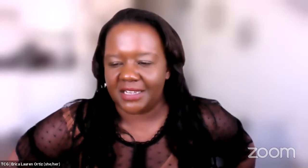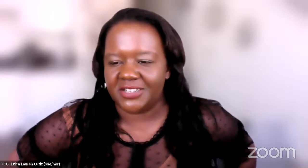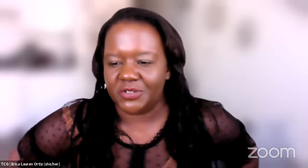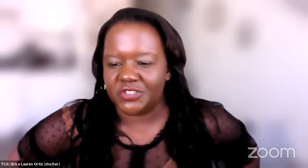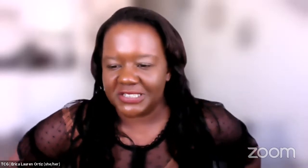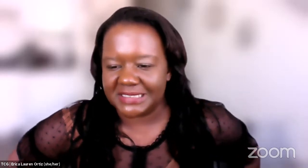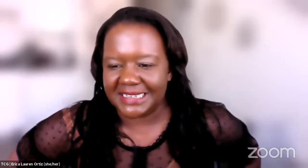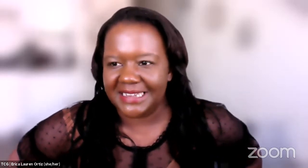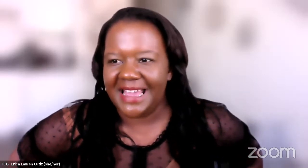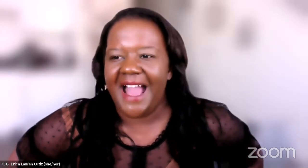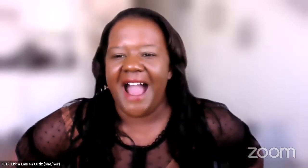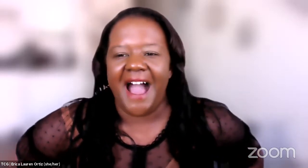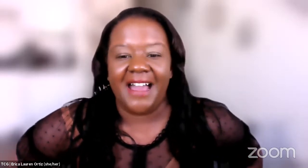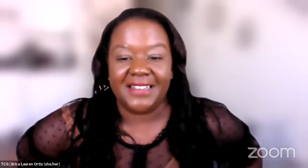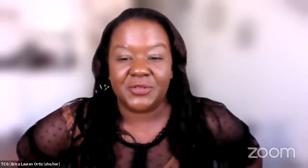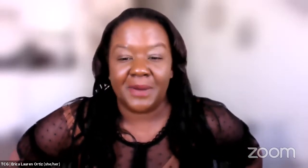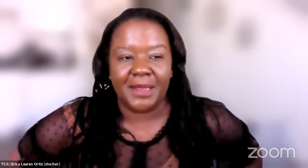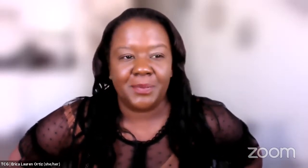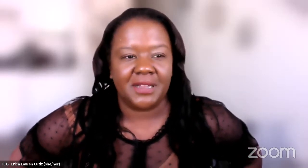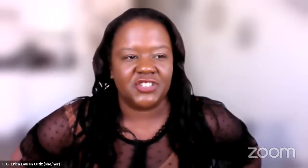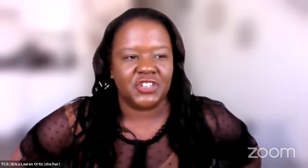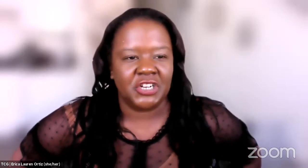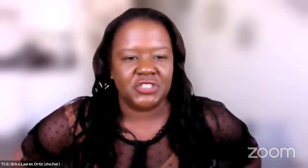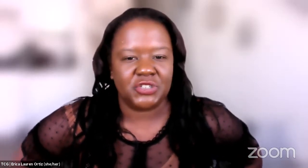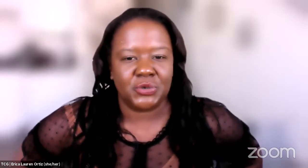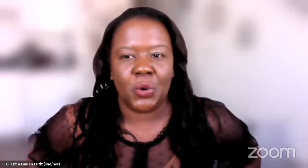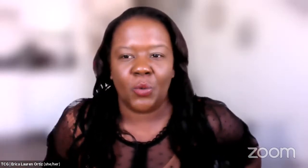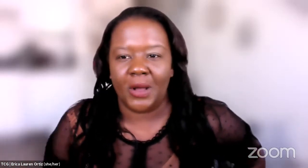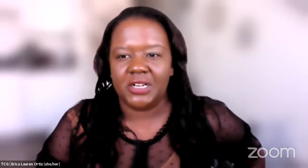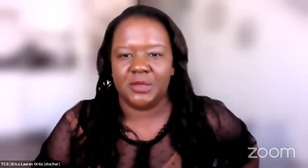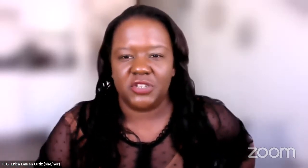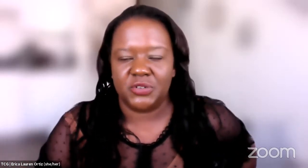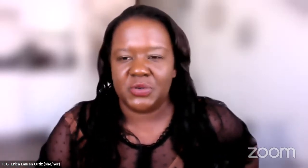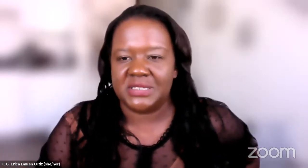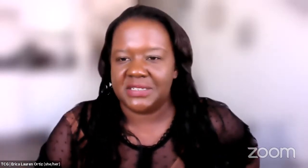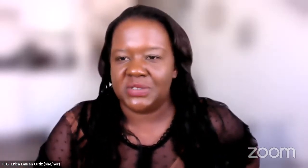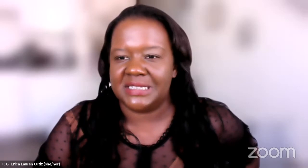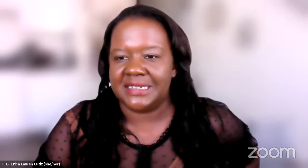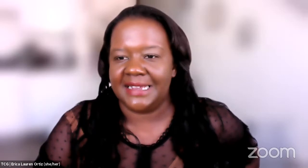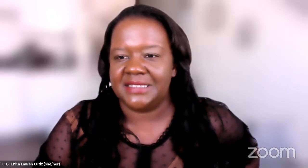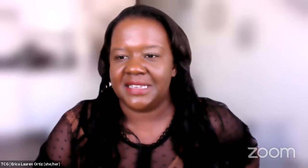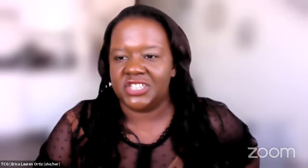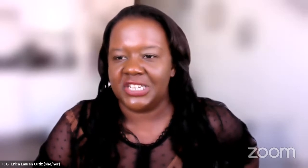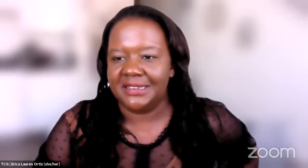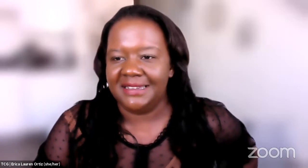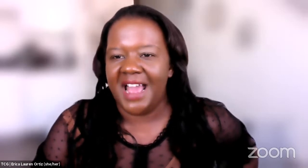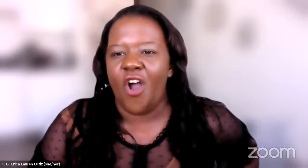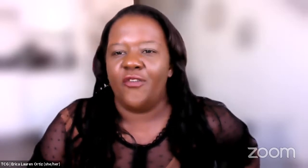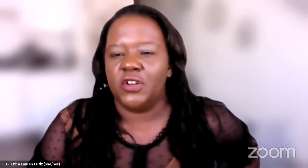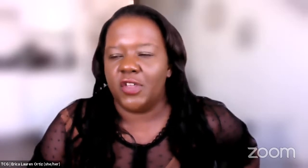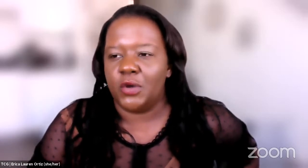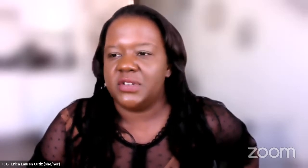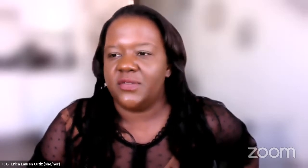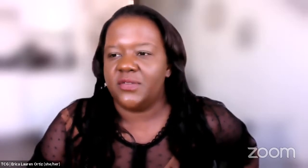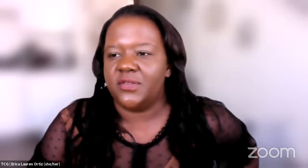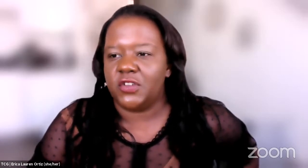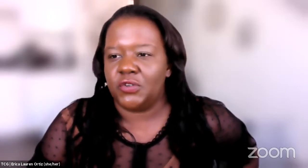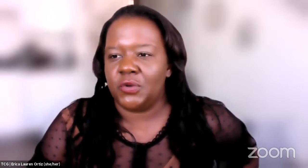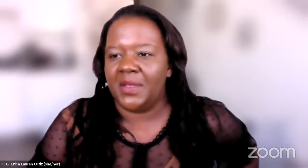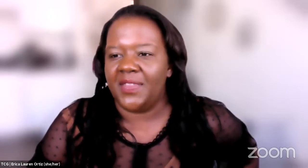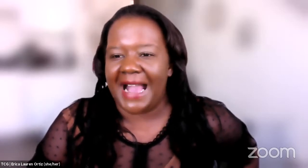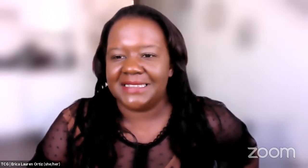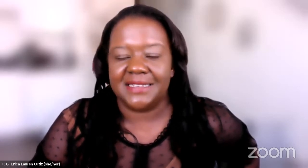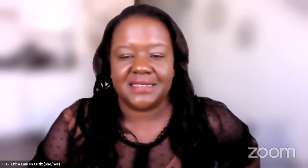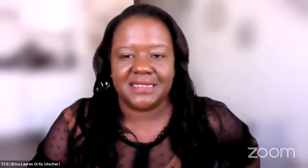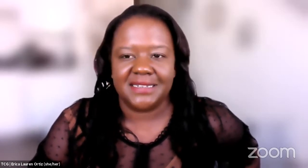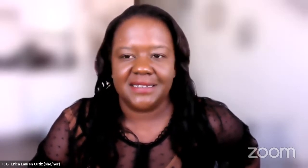Bergen County, New Jersey. It's my pleasure to welcome you to today's session. For those of